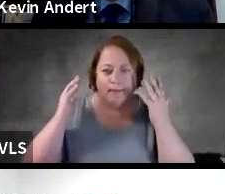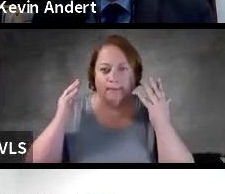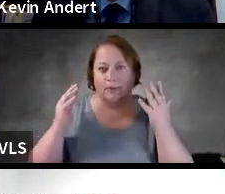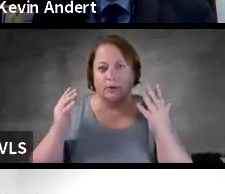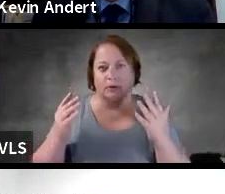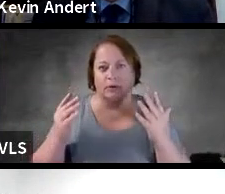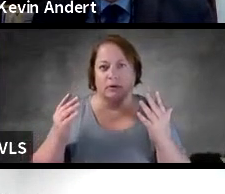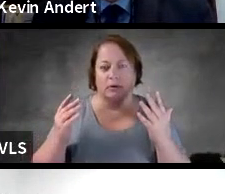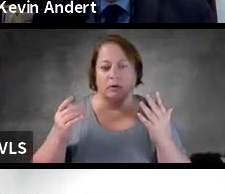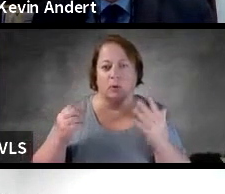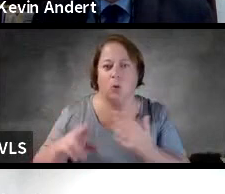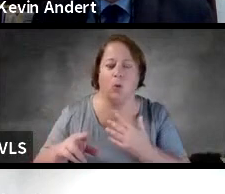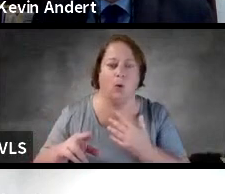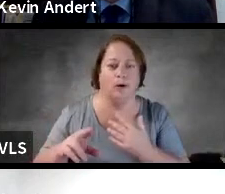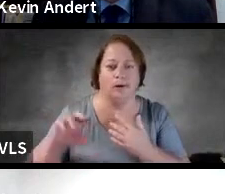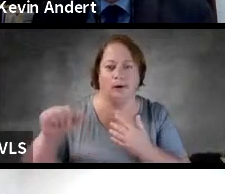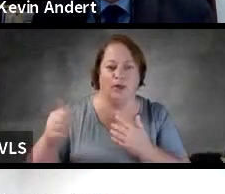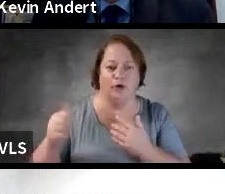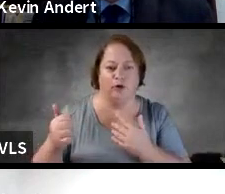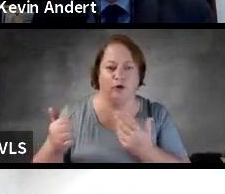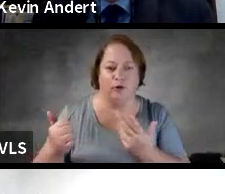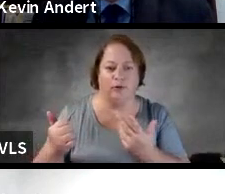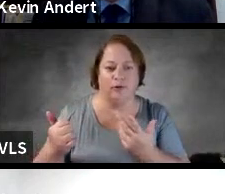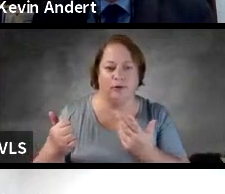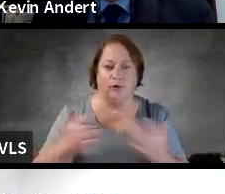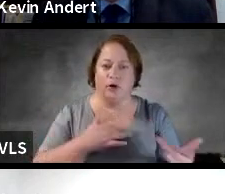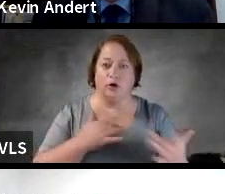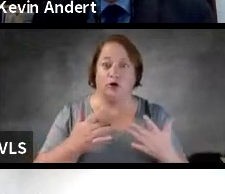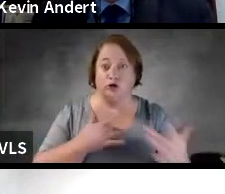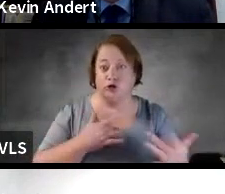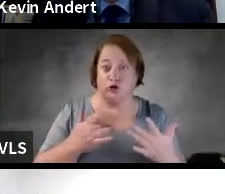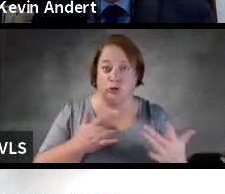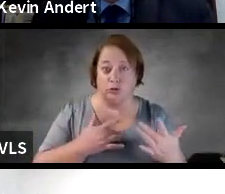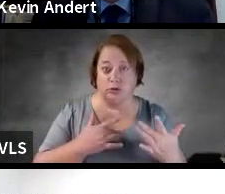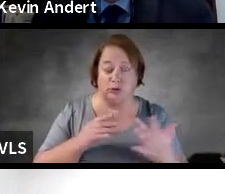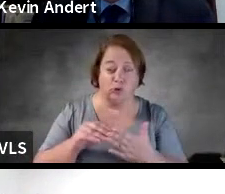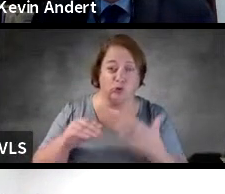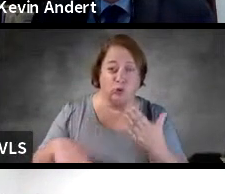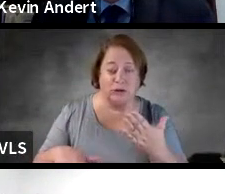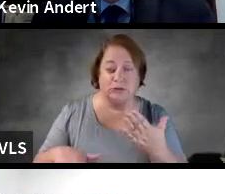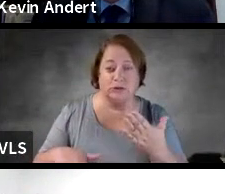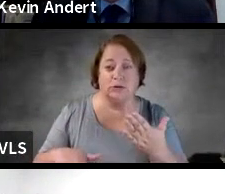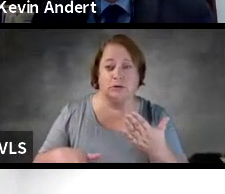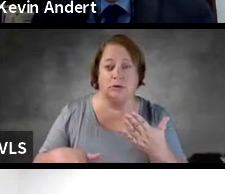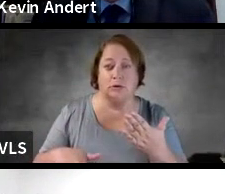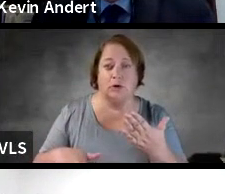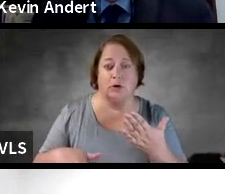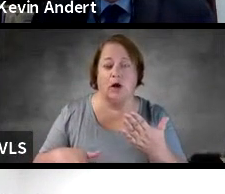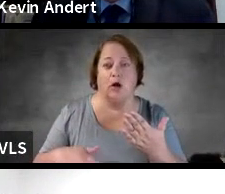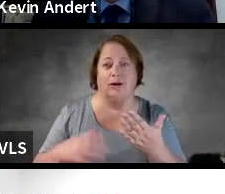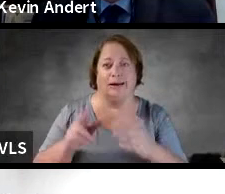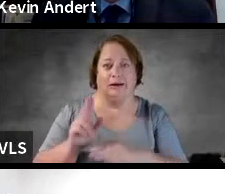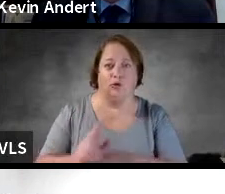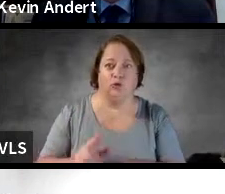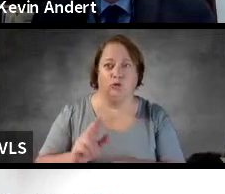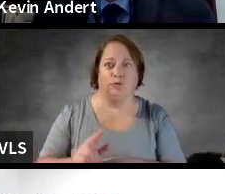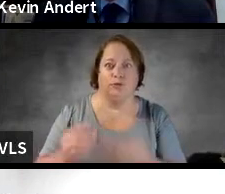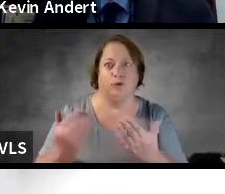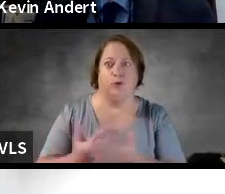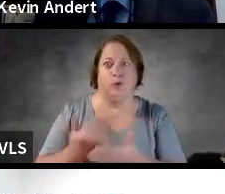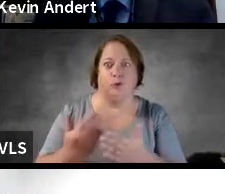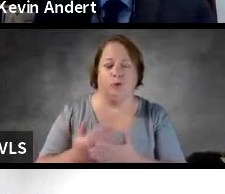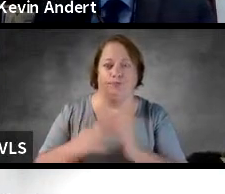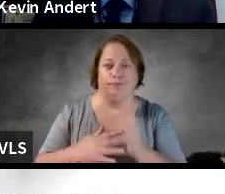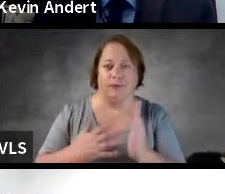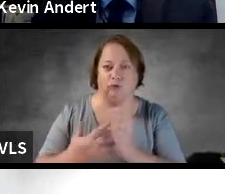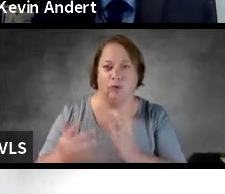or just other concerns as students are getting into their new rhythm of all virtual.